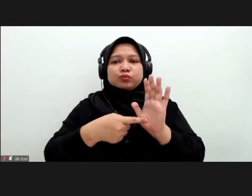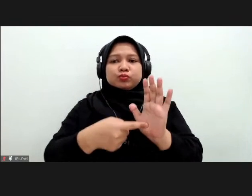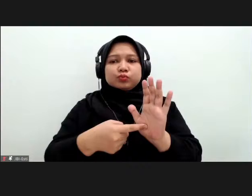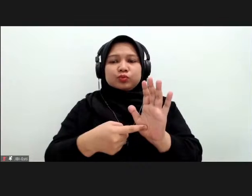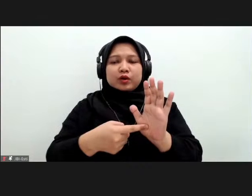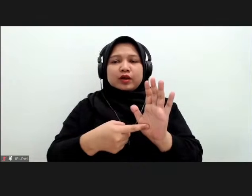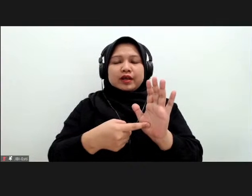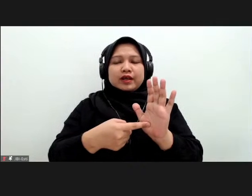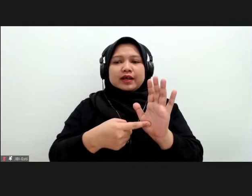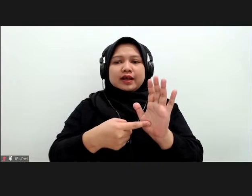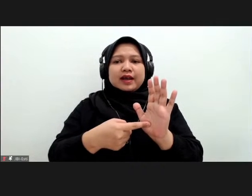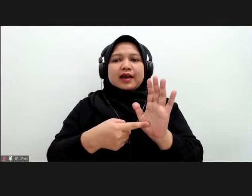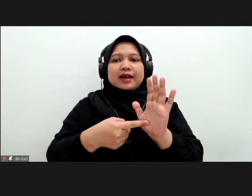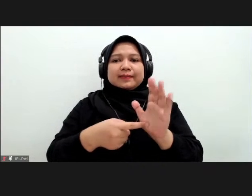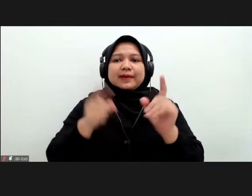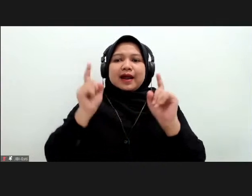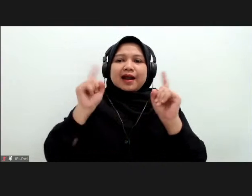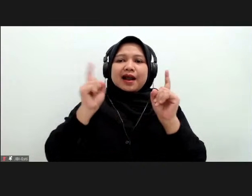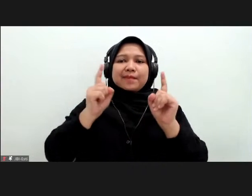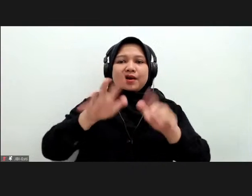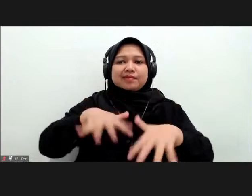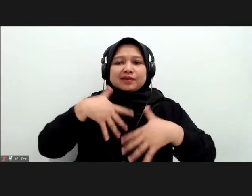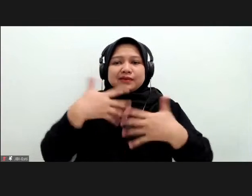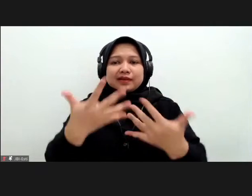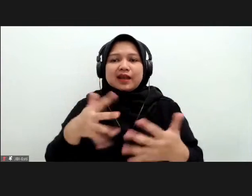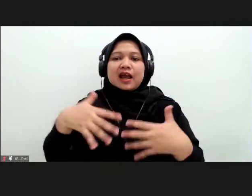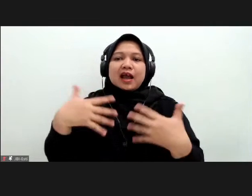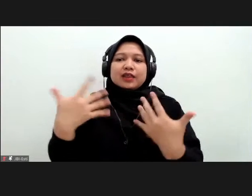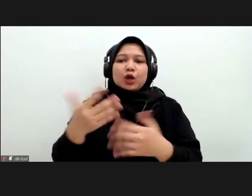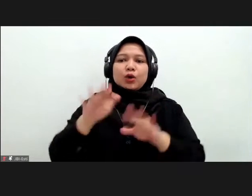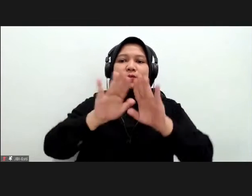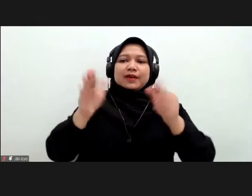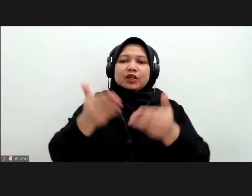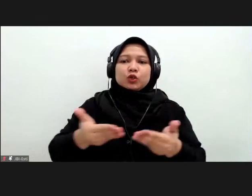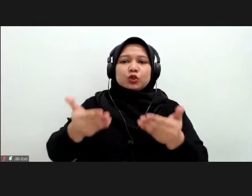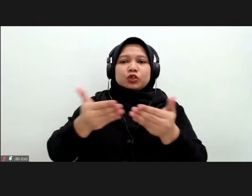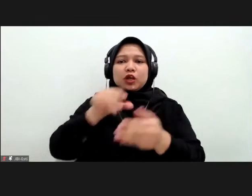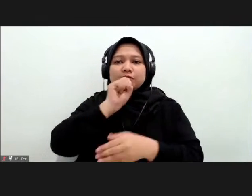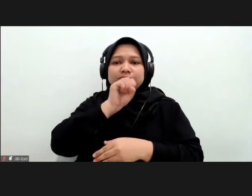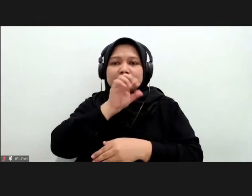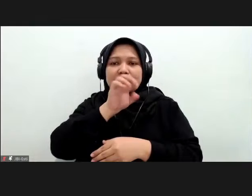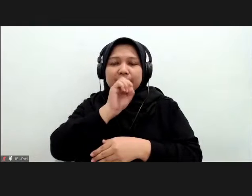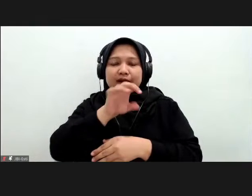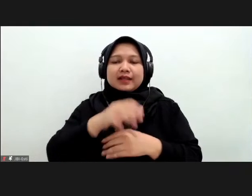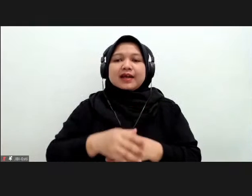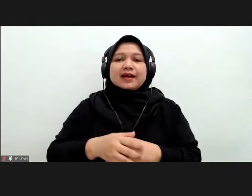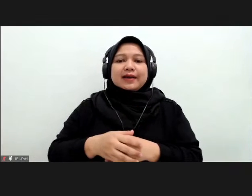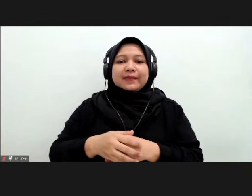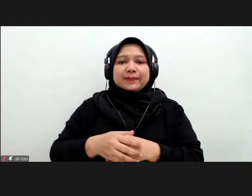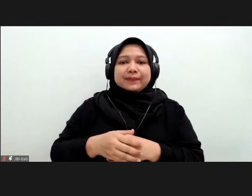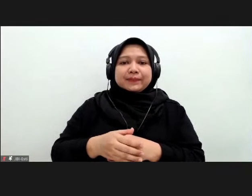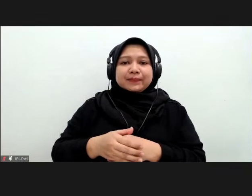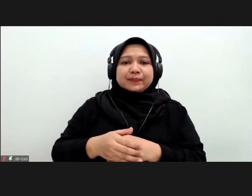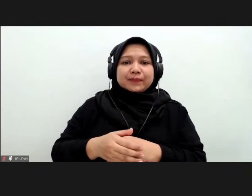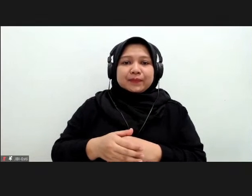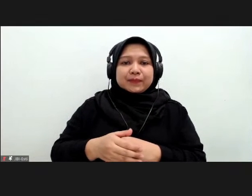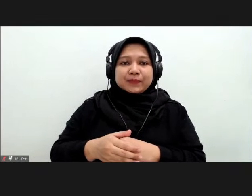And our colleague here, Cornelius Hanung from Civicus, Nestor Harte from ICNL, Anita Wahid